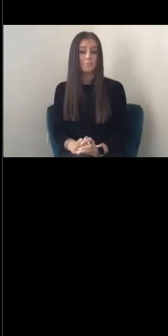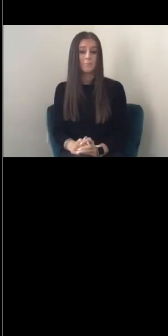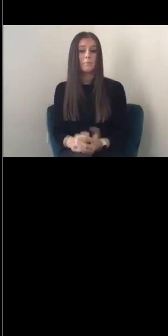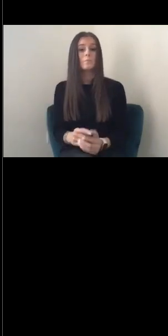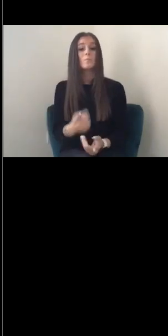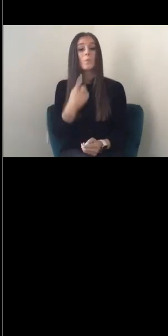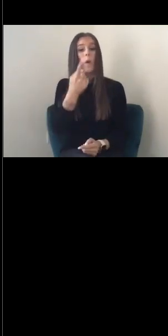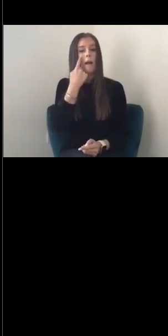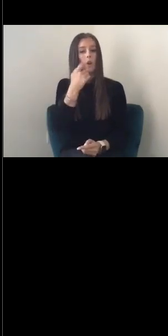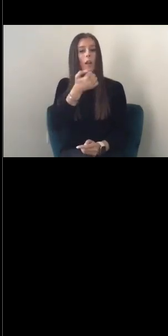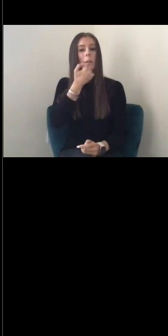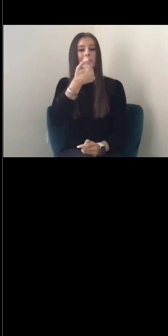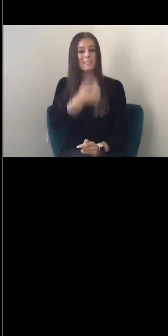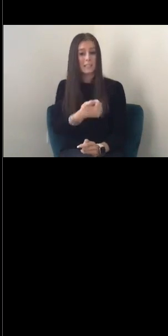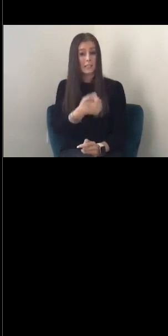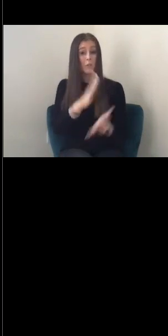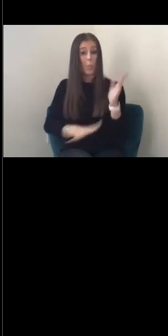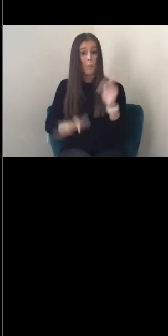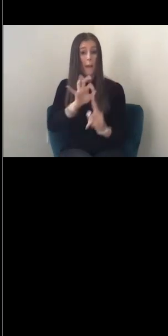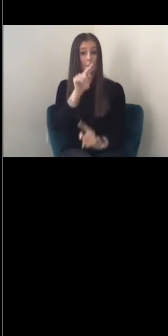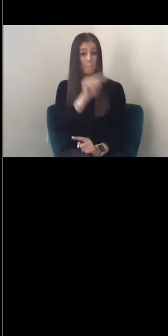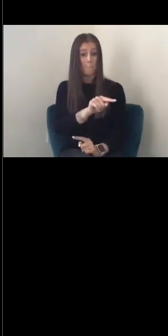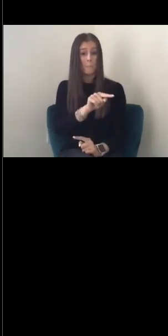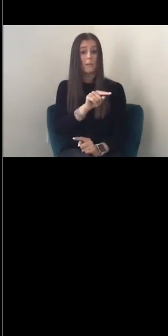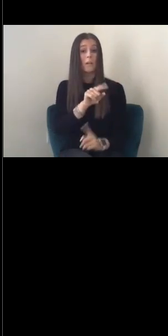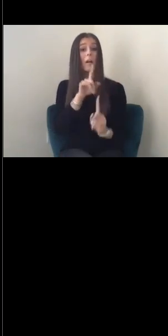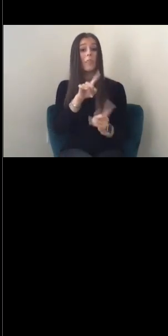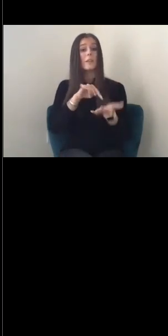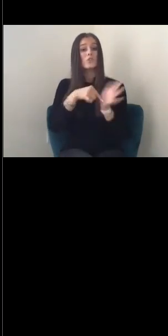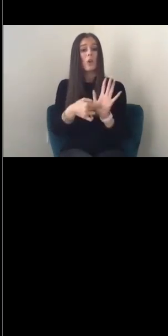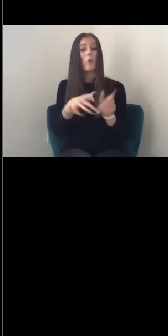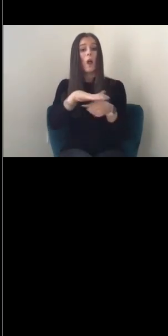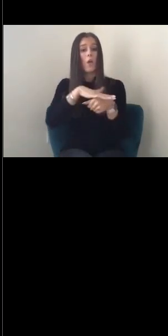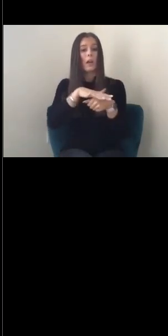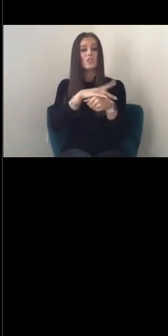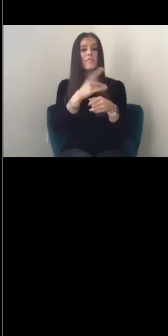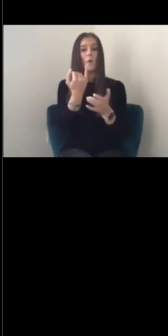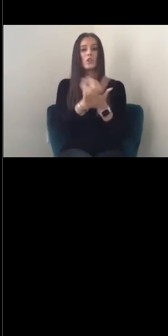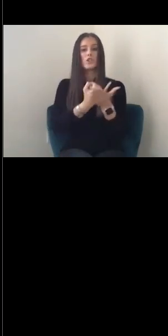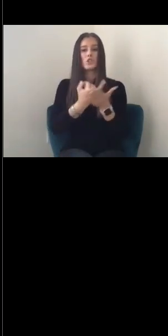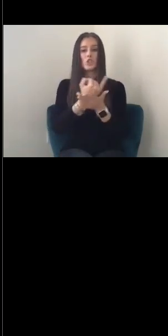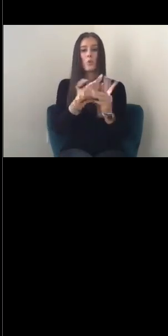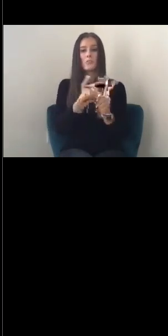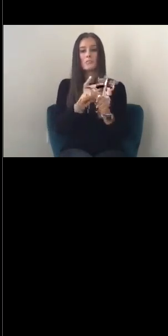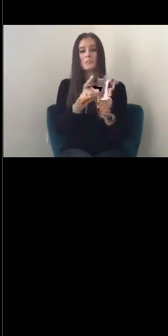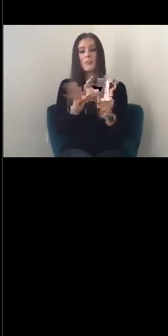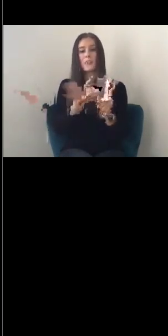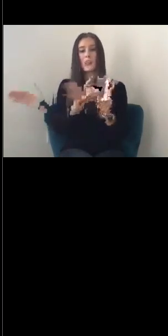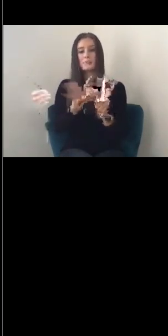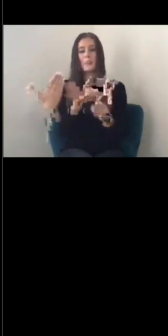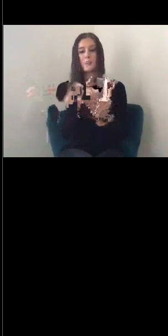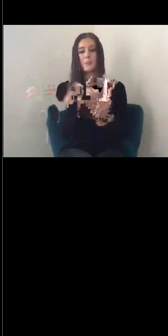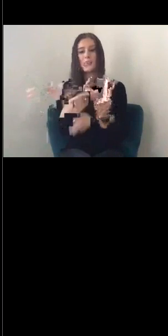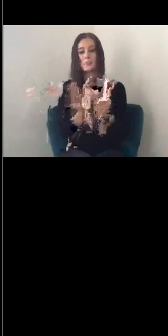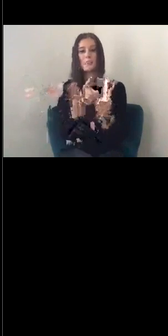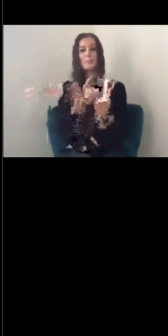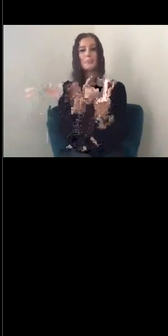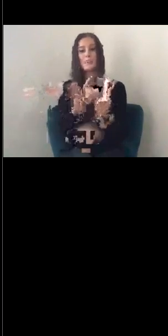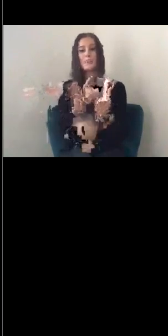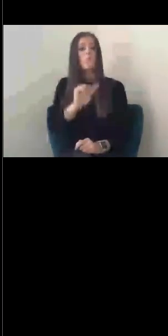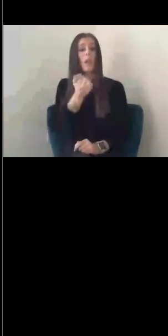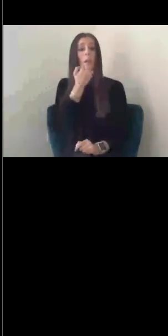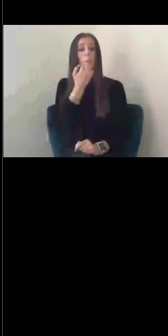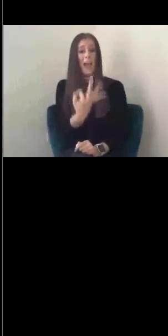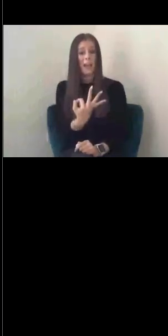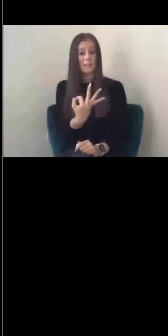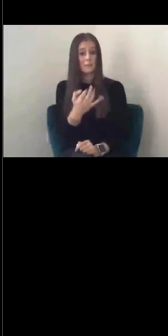number 6 on the map, this shows the location of sewer diversion works. Number 8 shows where